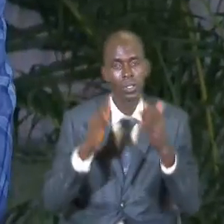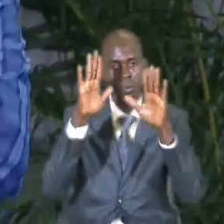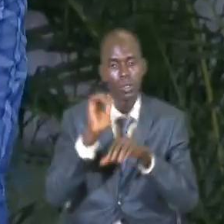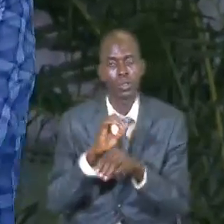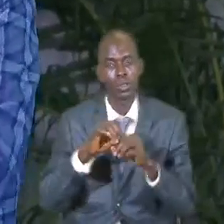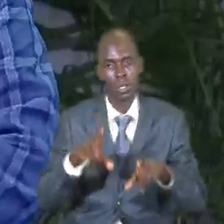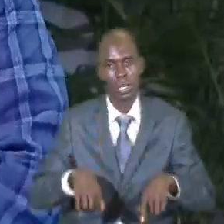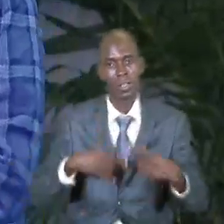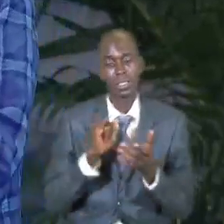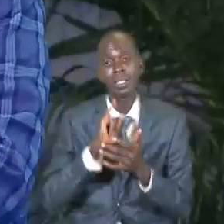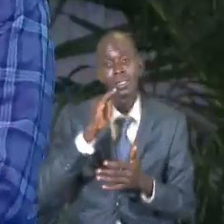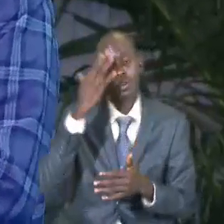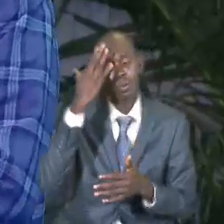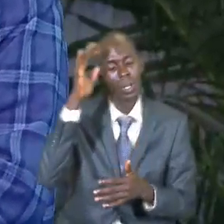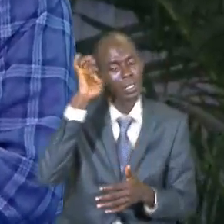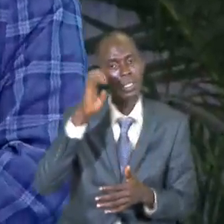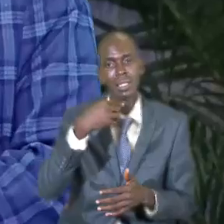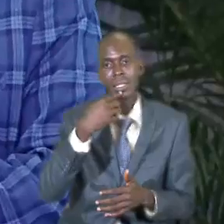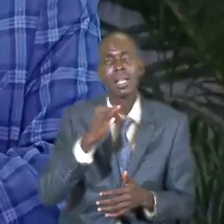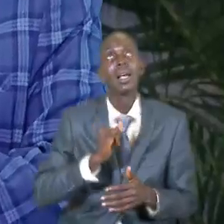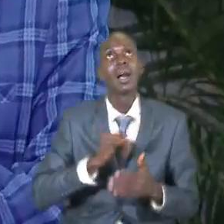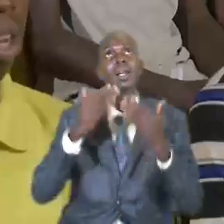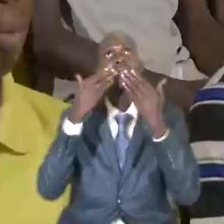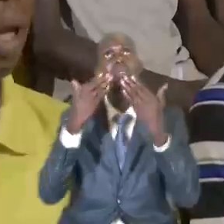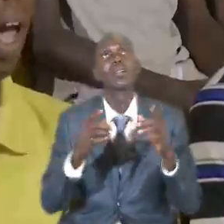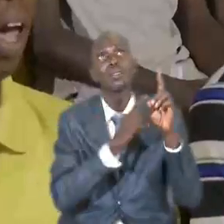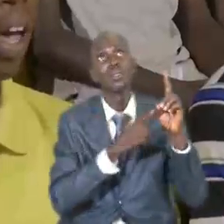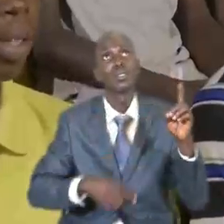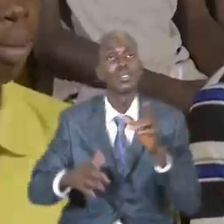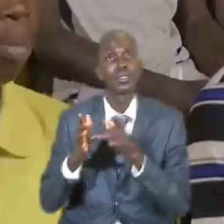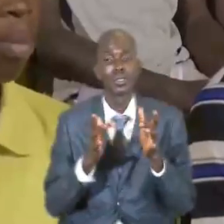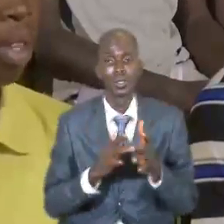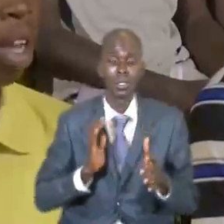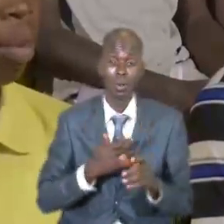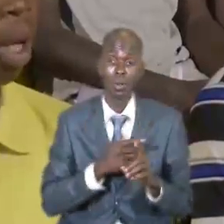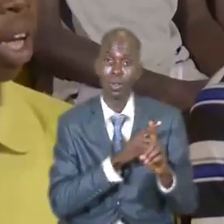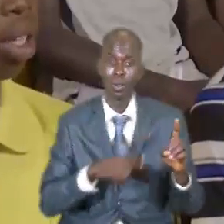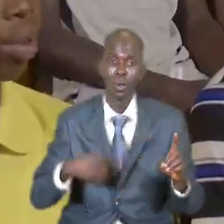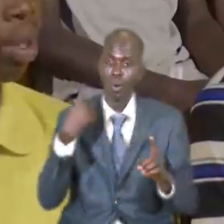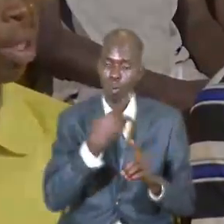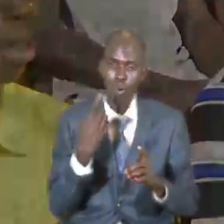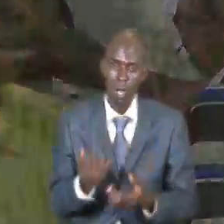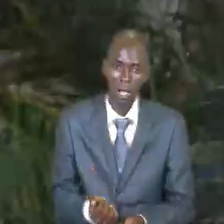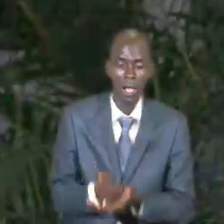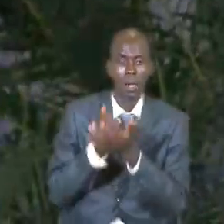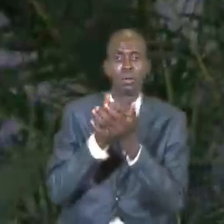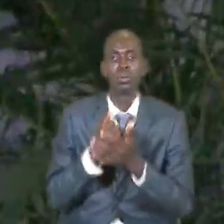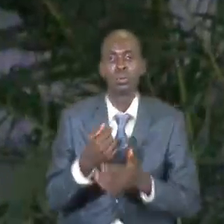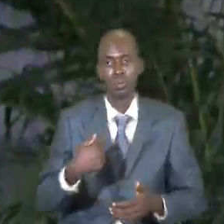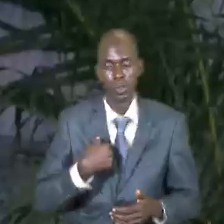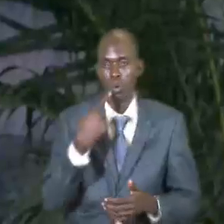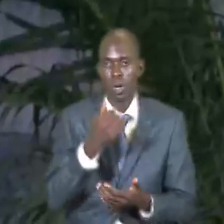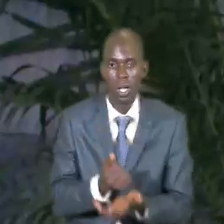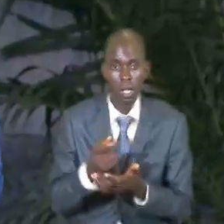Lord, who has enabled me. He will empower you. He will enable you. He will turn your life